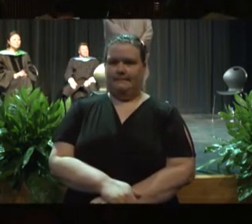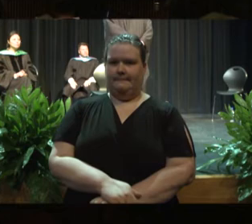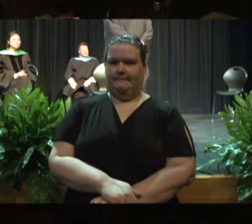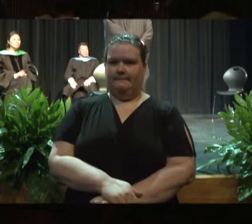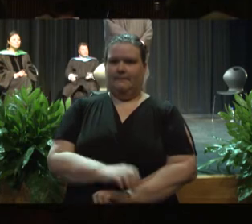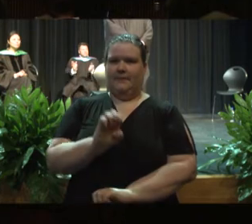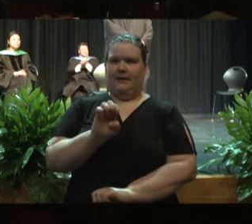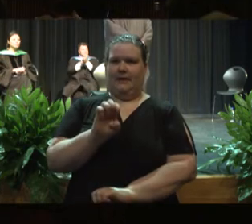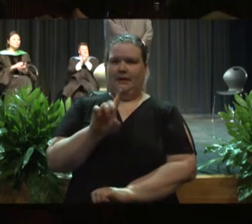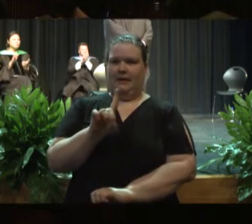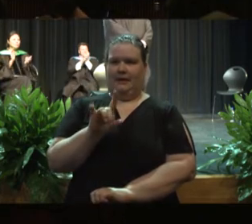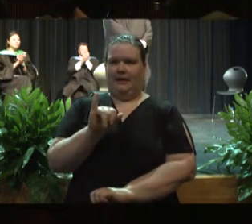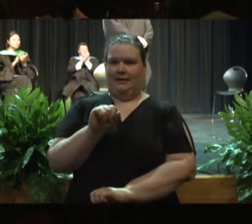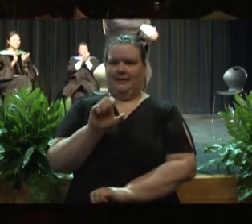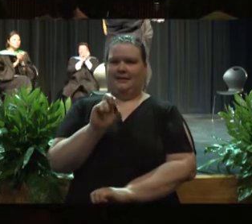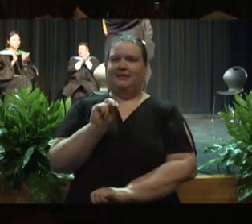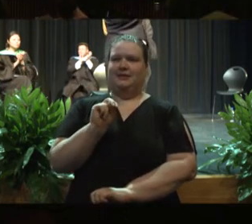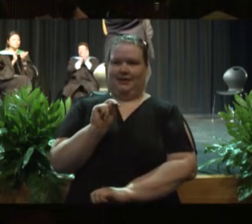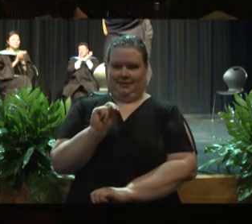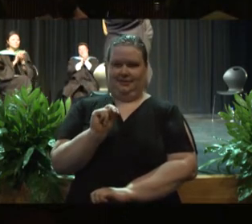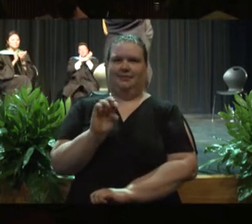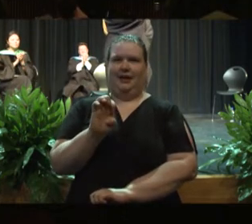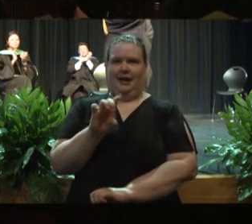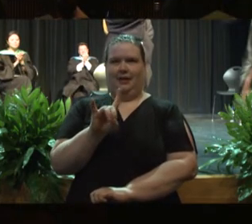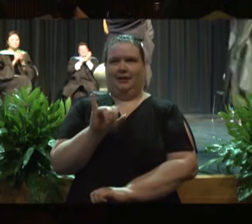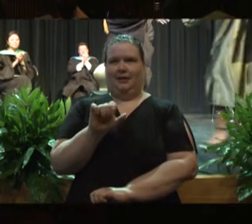Annika Marie Denise Edison.